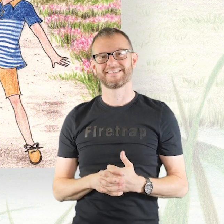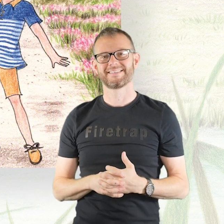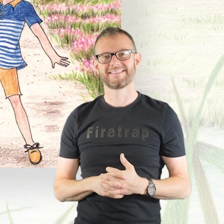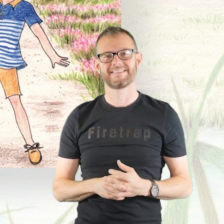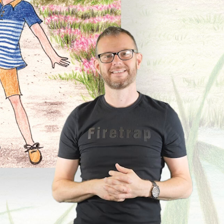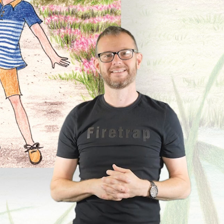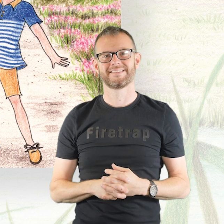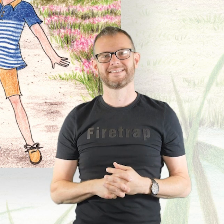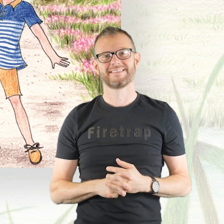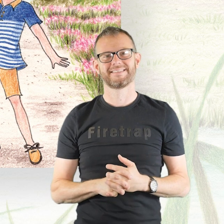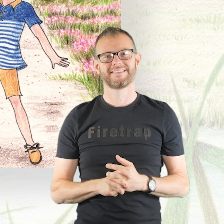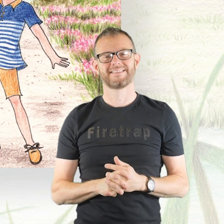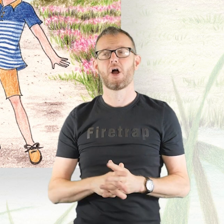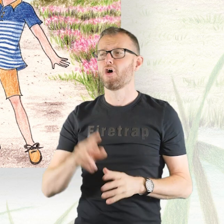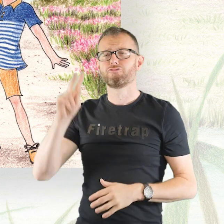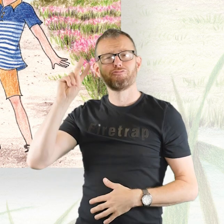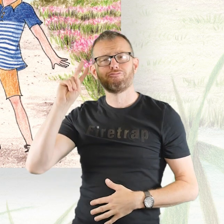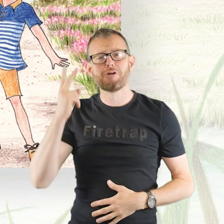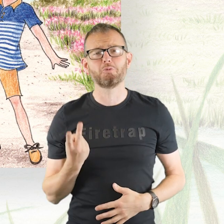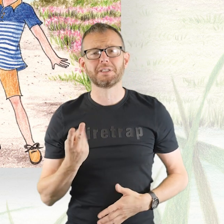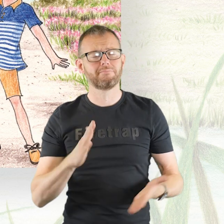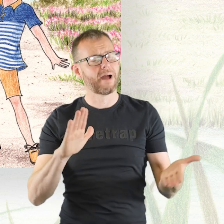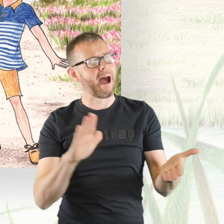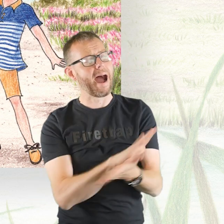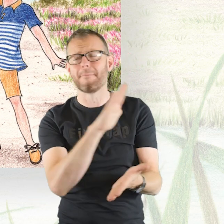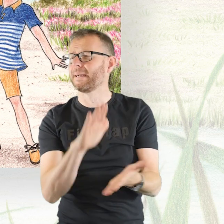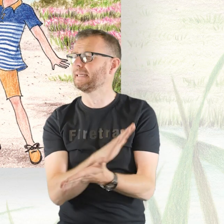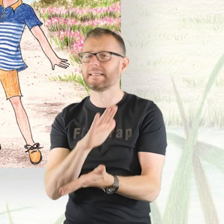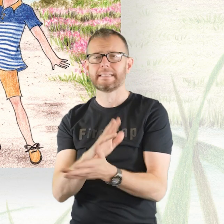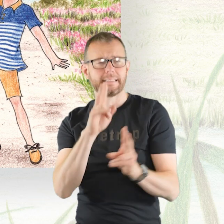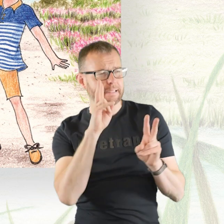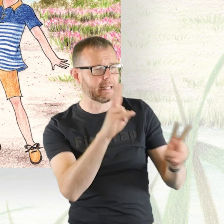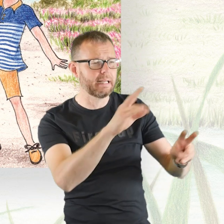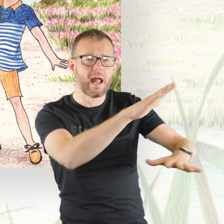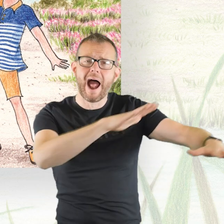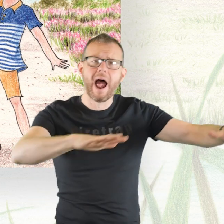Dunwich Heath. Rosie was delighted to see the heather in flower.